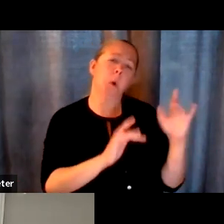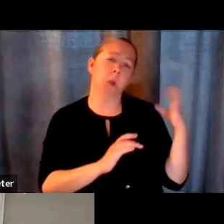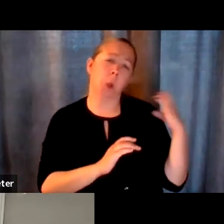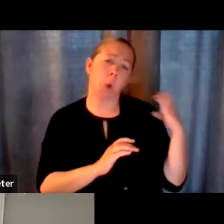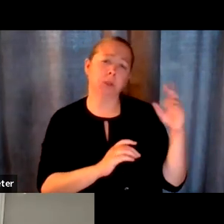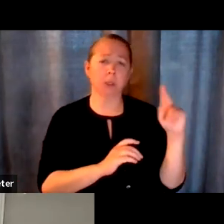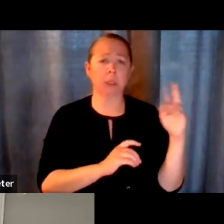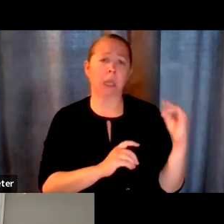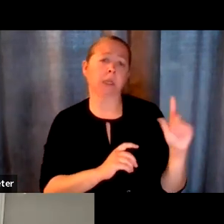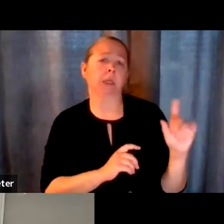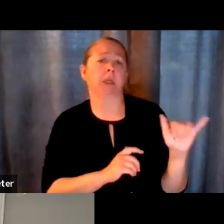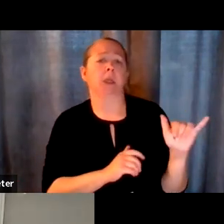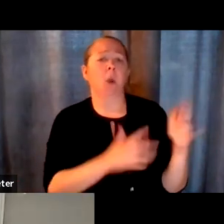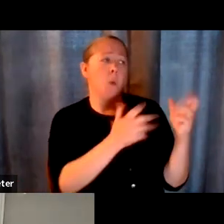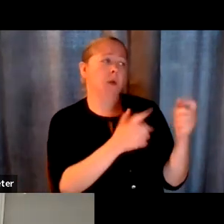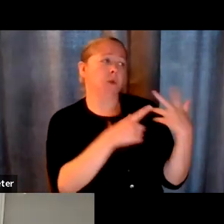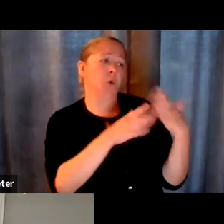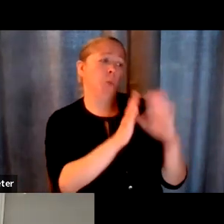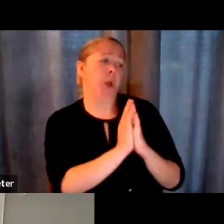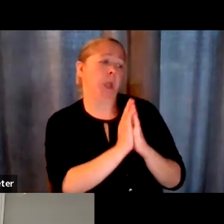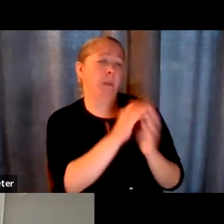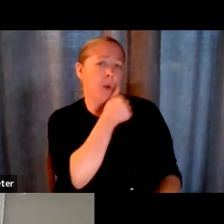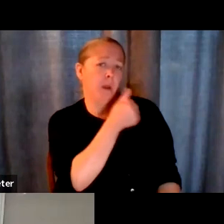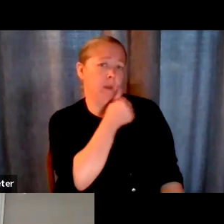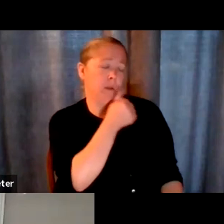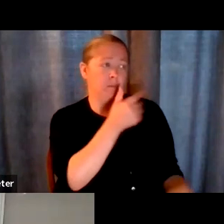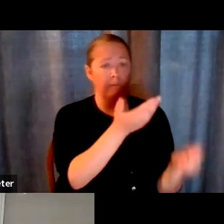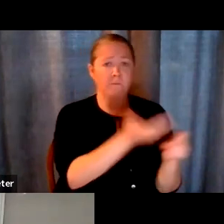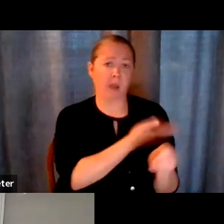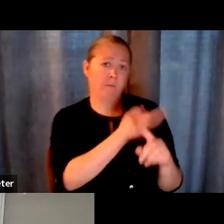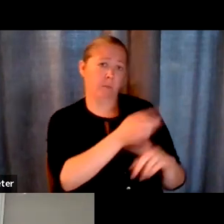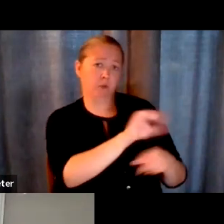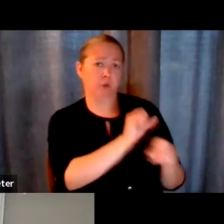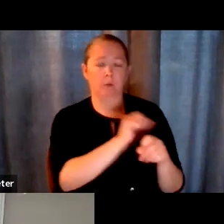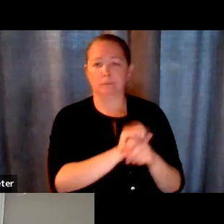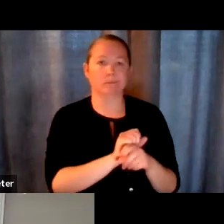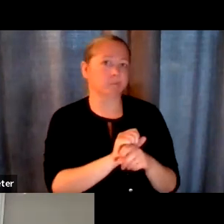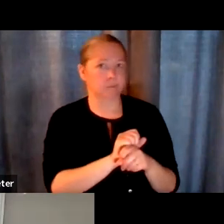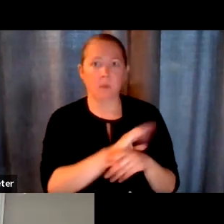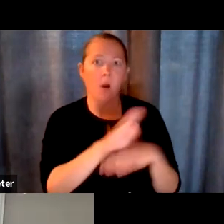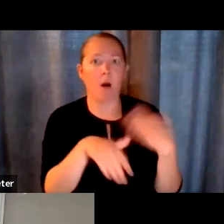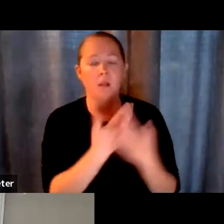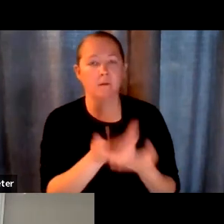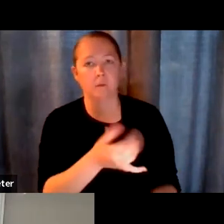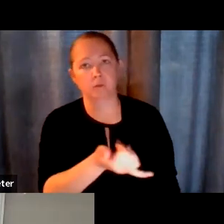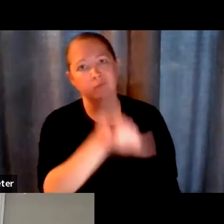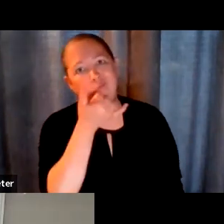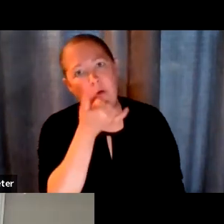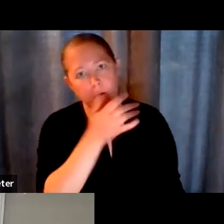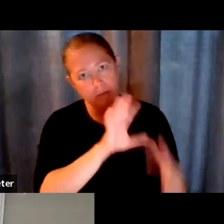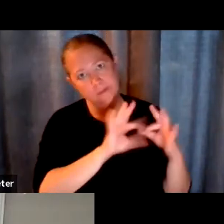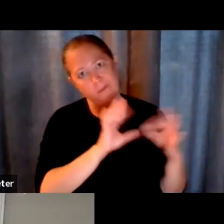to pray privately and got fired from his job, all of which were a false narrative to really getting a lot more